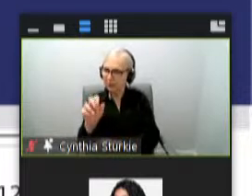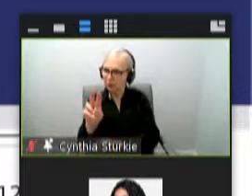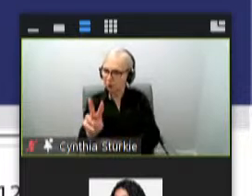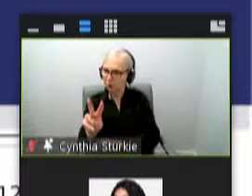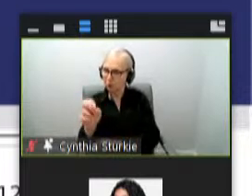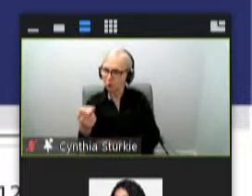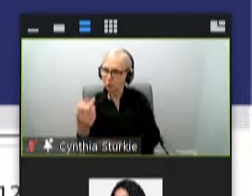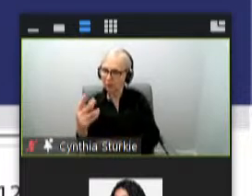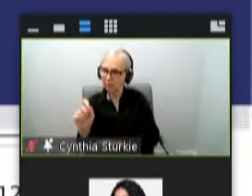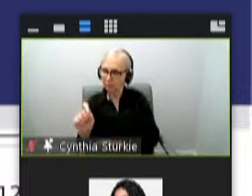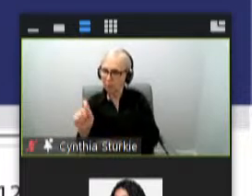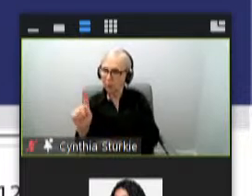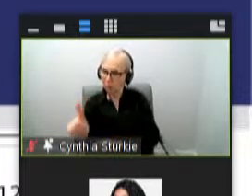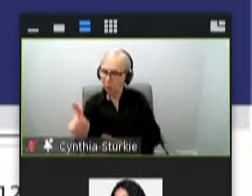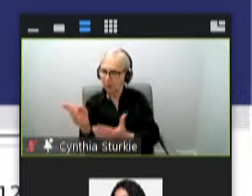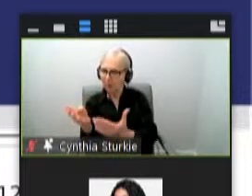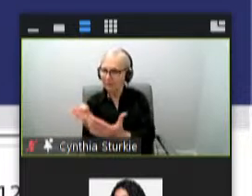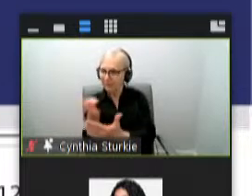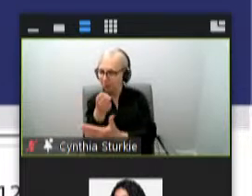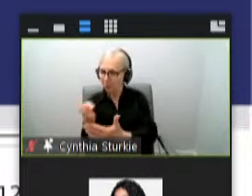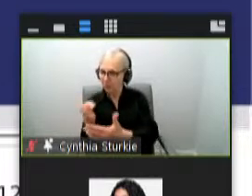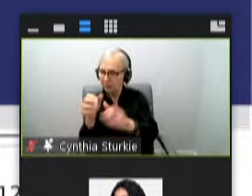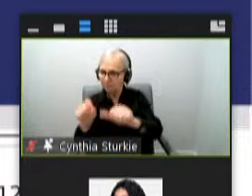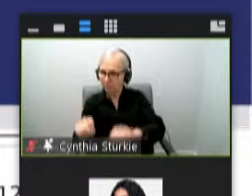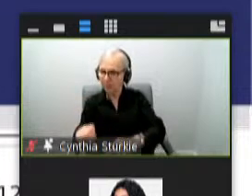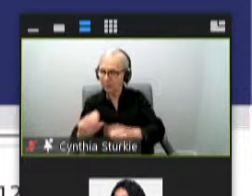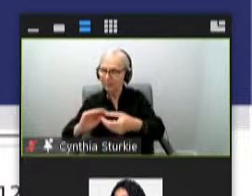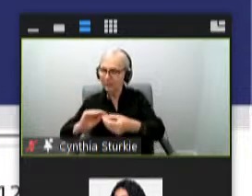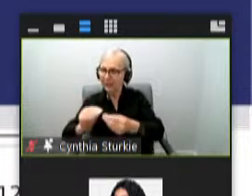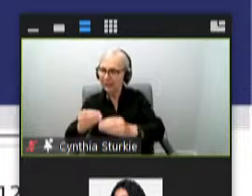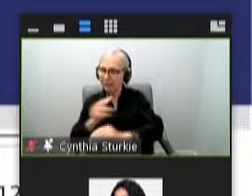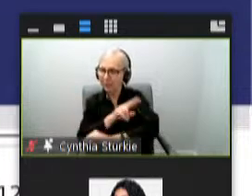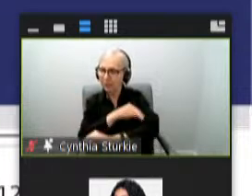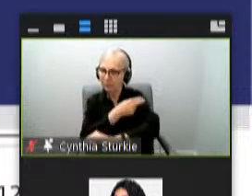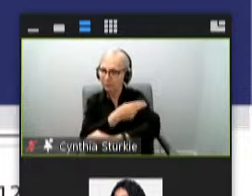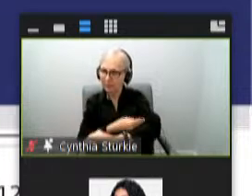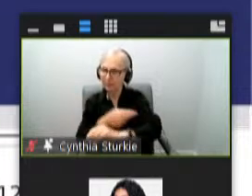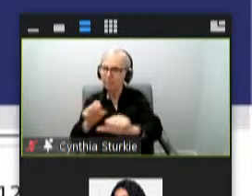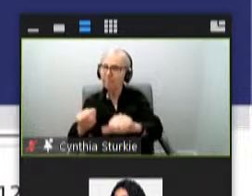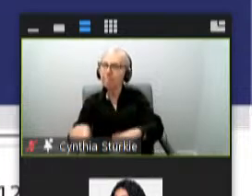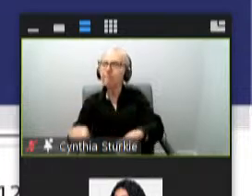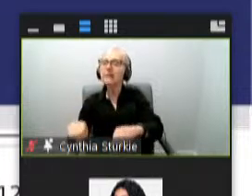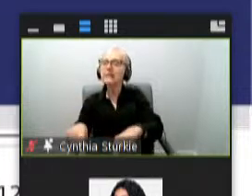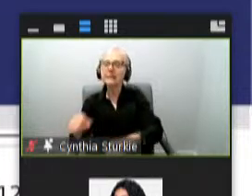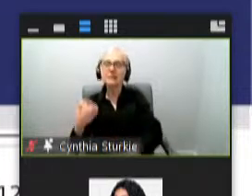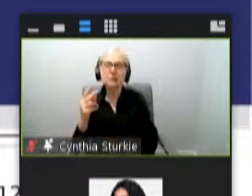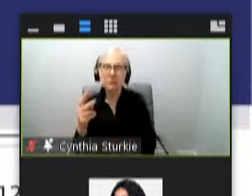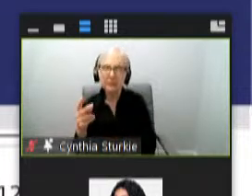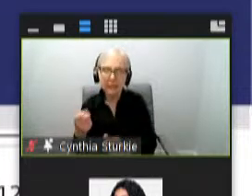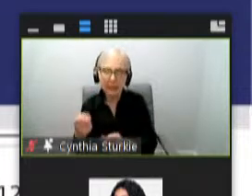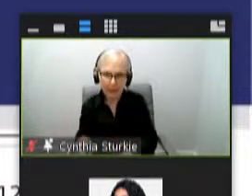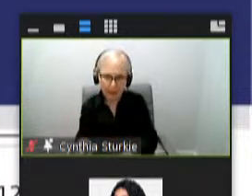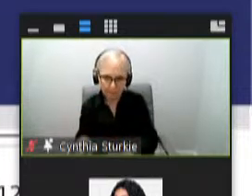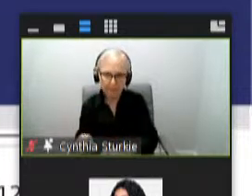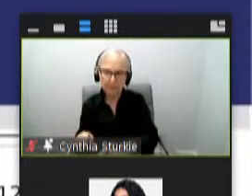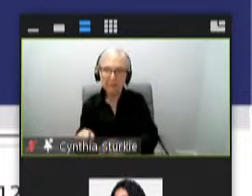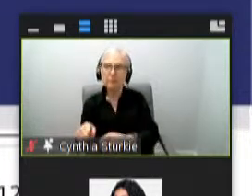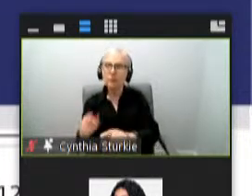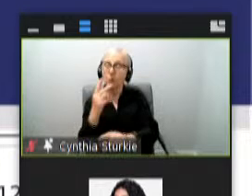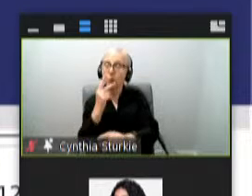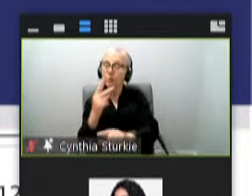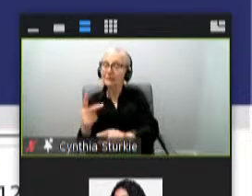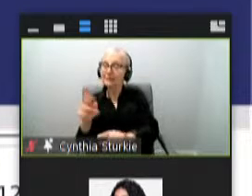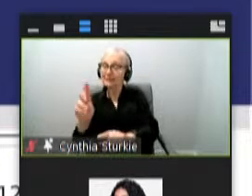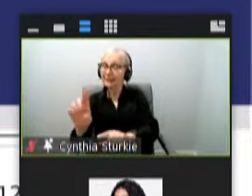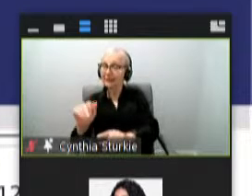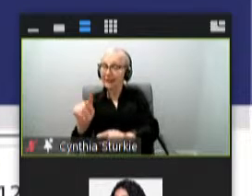subvariant. There's this range of possibilities and the number of hospitalizations that we could potentially see over the coming weeks. But what you see in the data is that we expect that